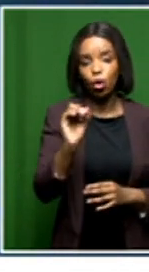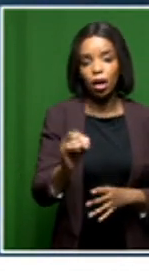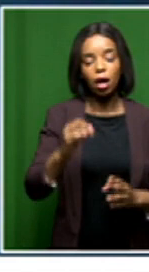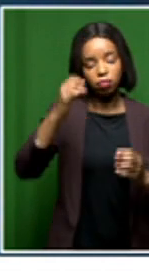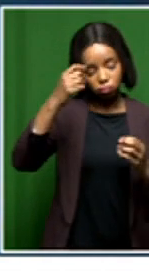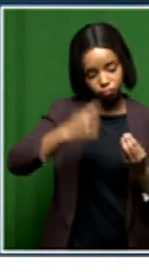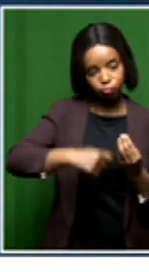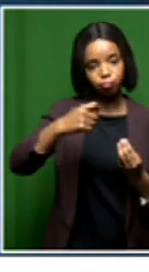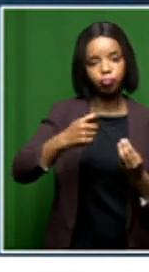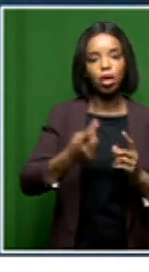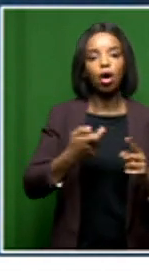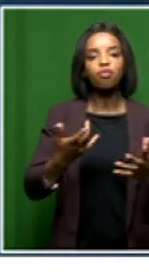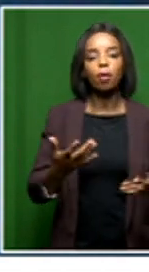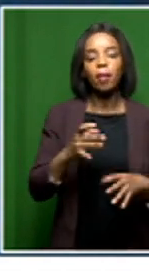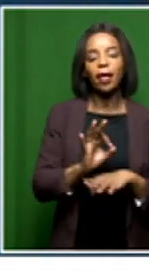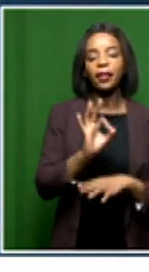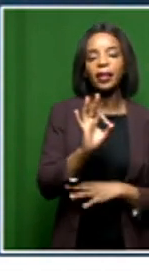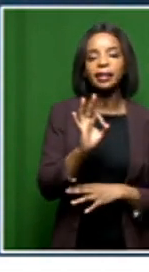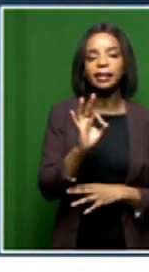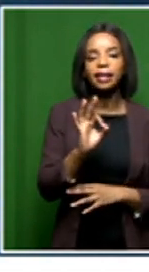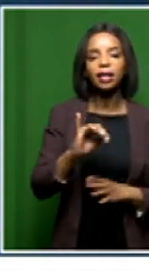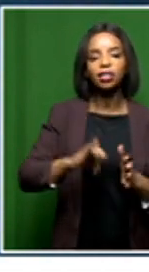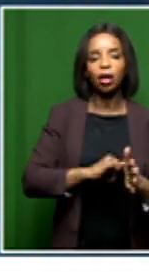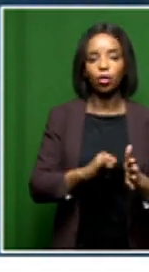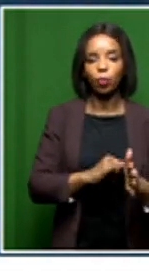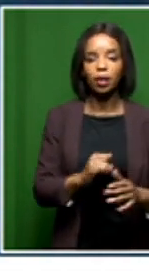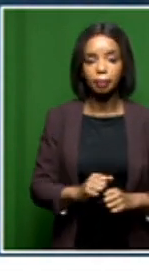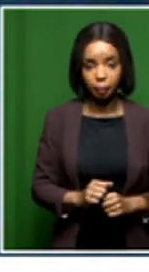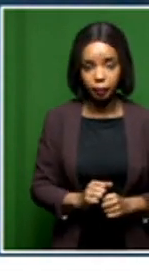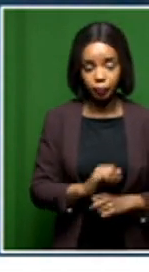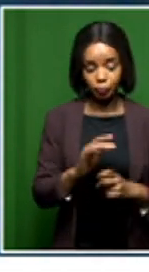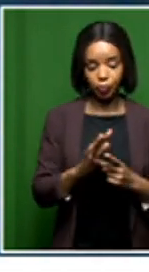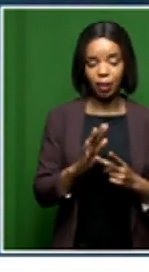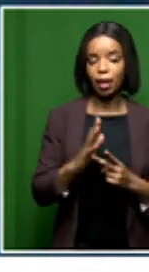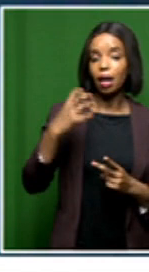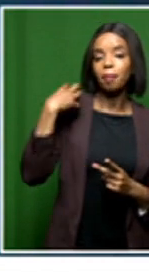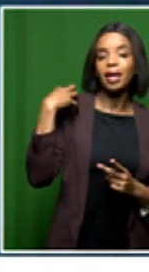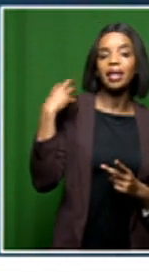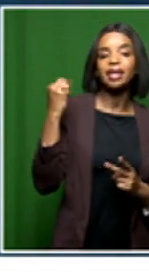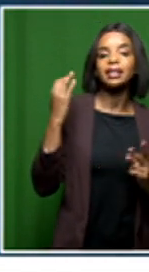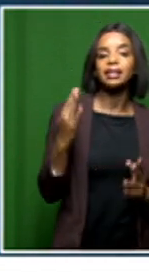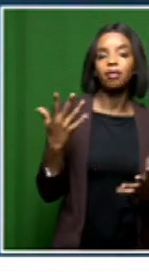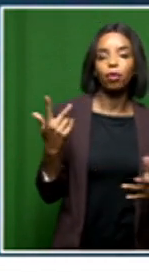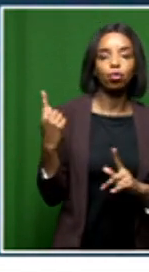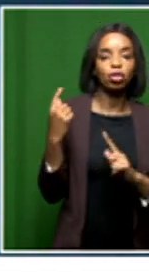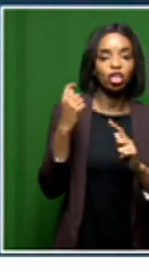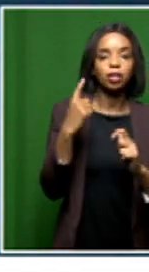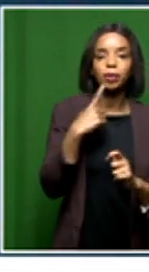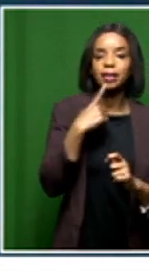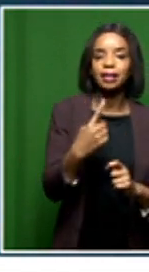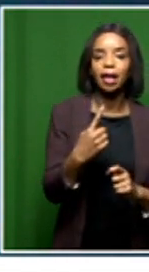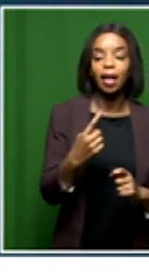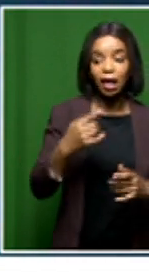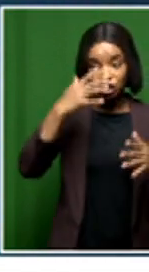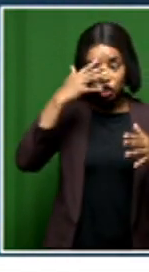of January. And you will recall that the Minister of Transport also pronounced on the fact that there is going to be an appeal against the